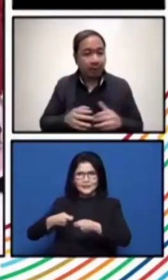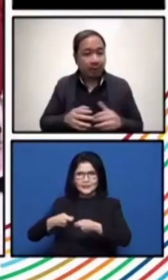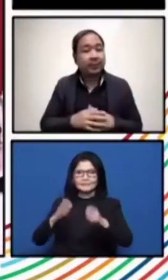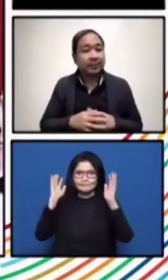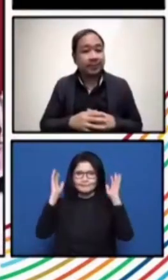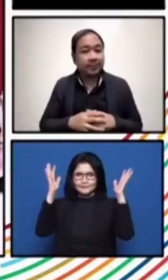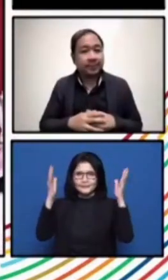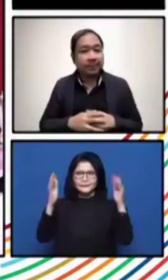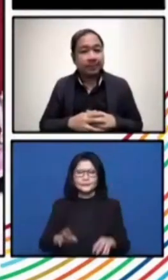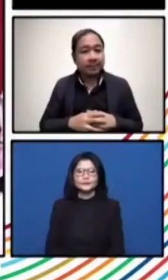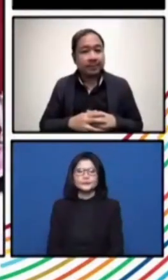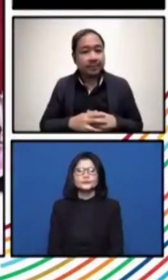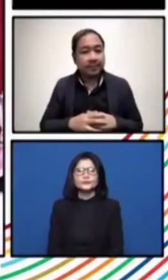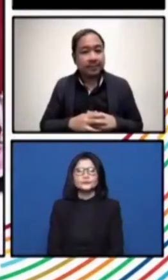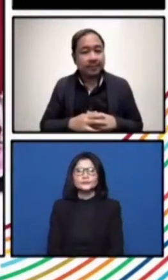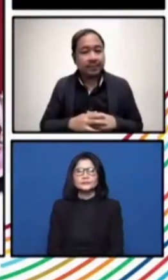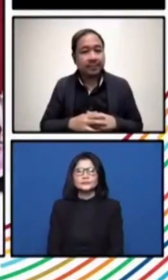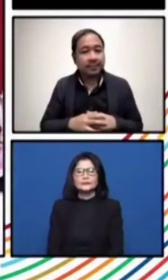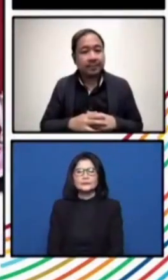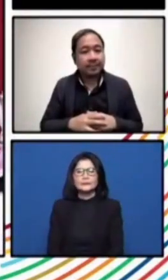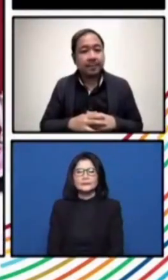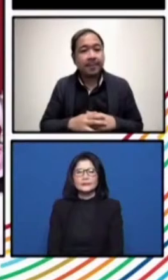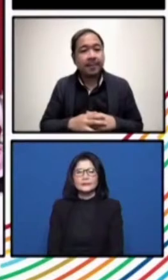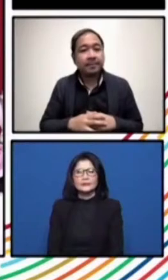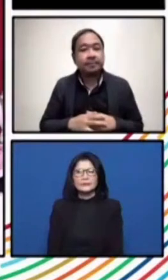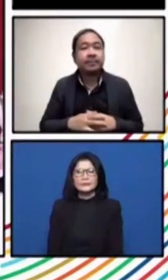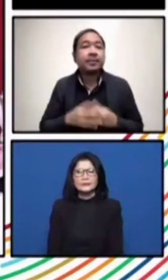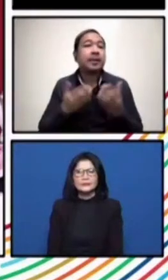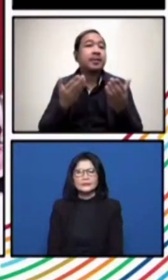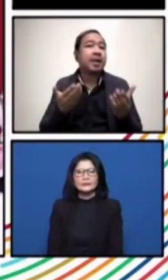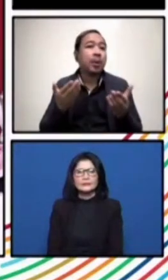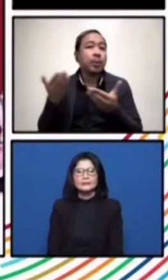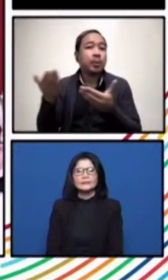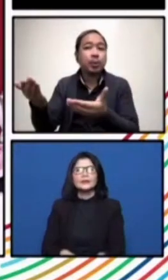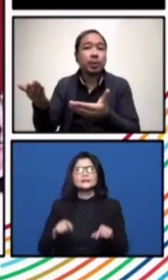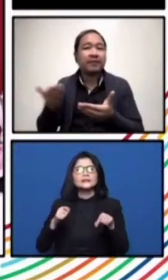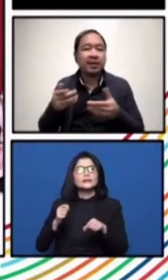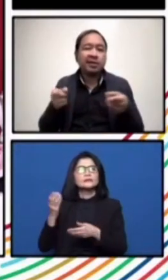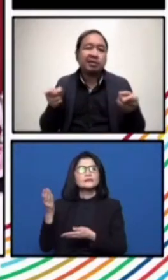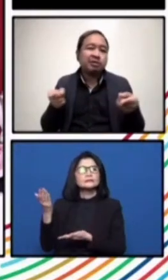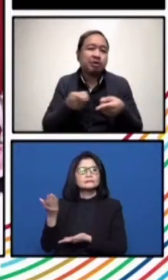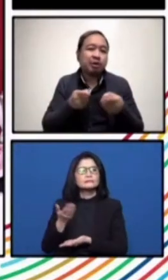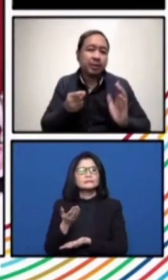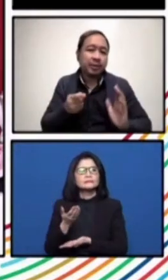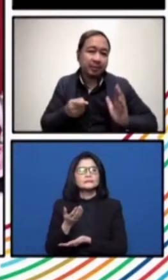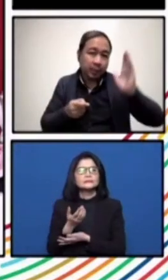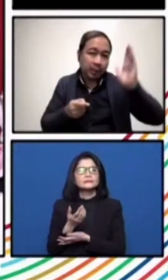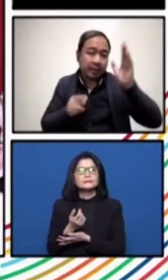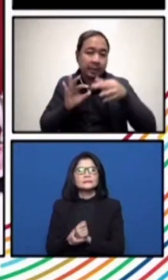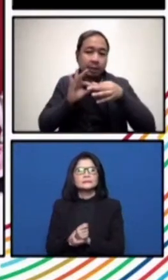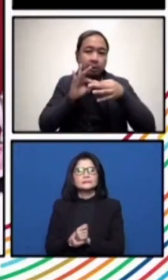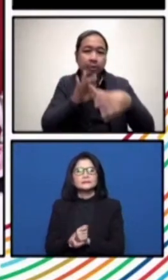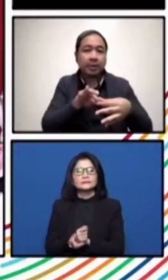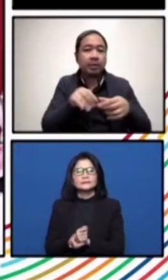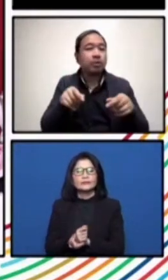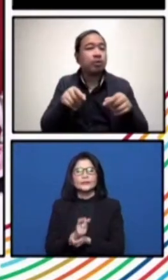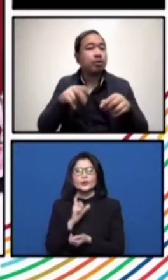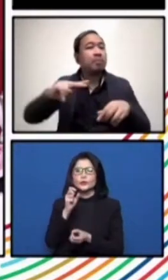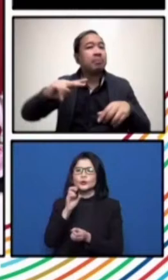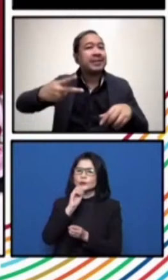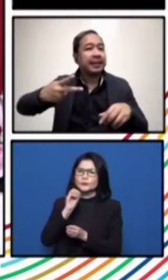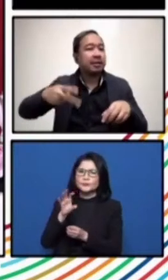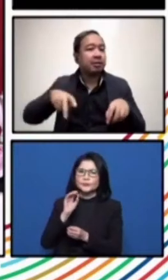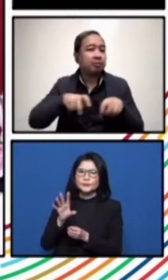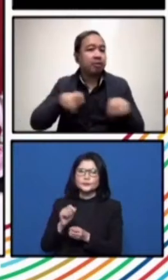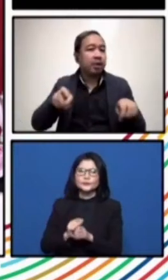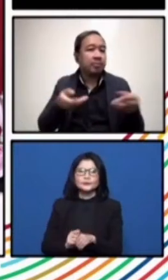um we now I would now like to invite you to make brief interventions related to Round Table two on